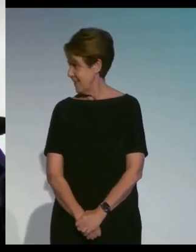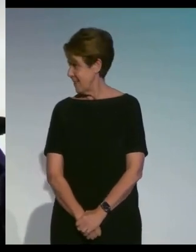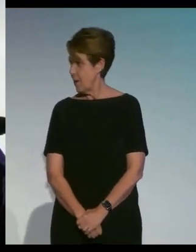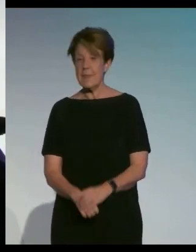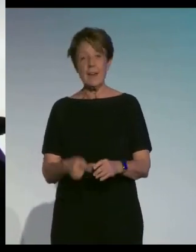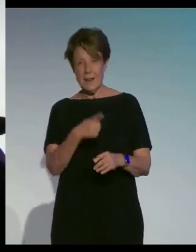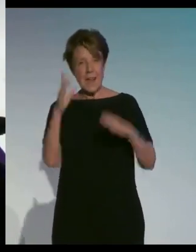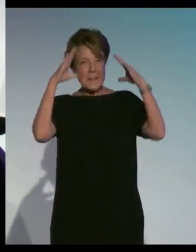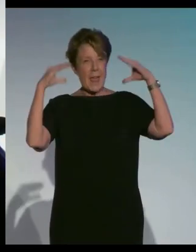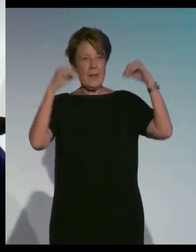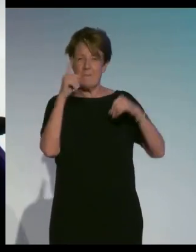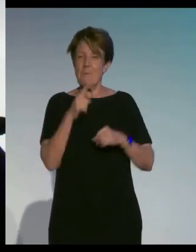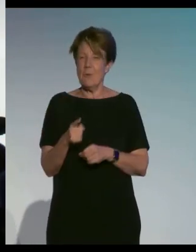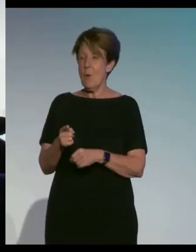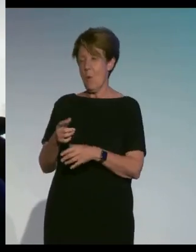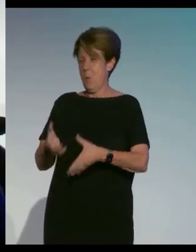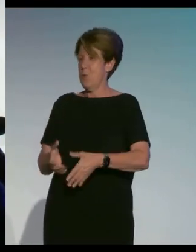difficult people.